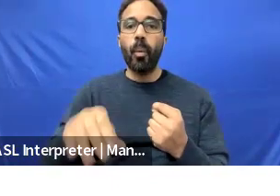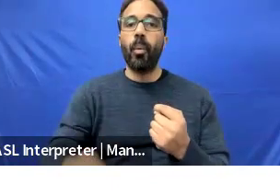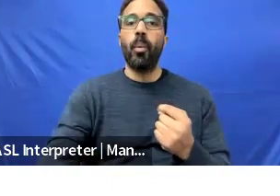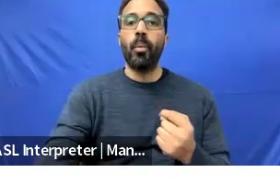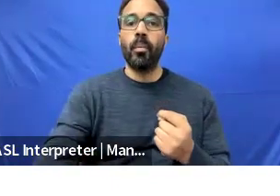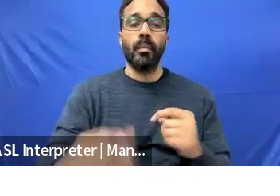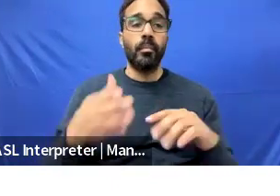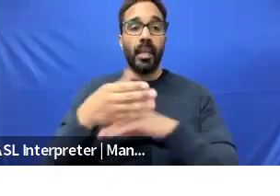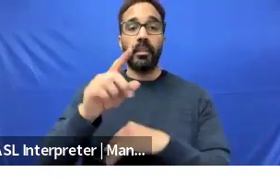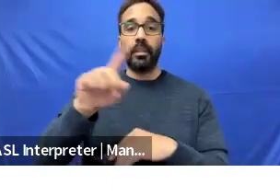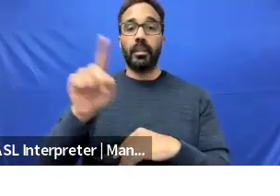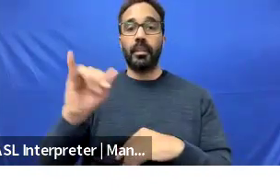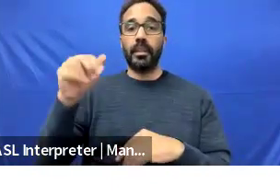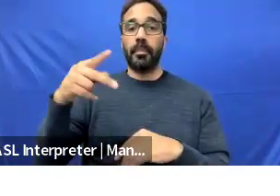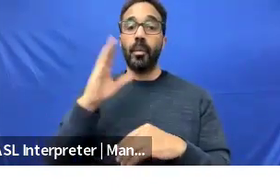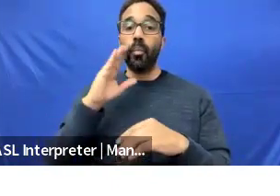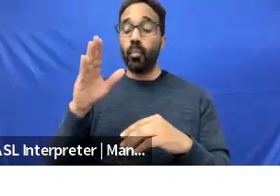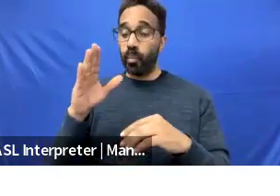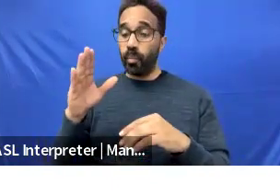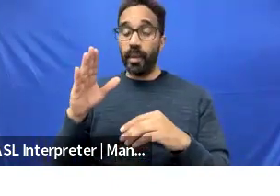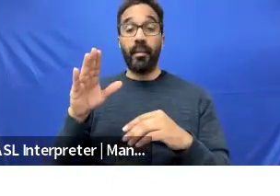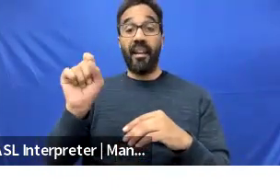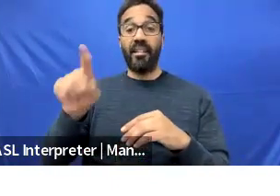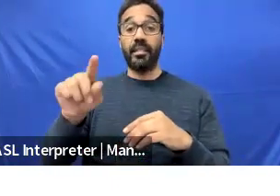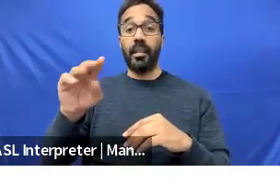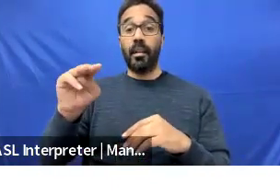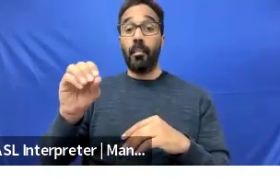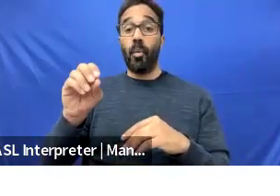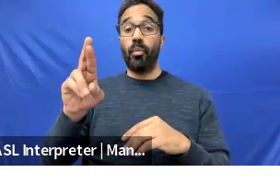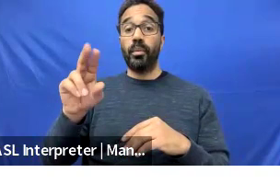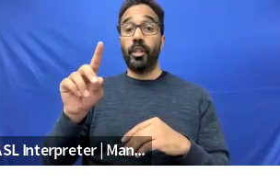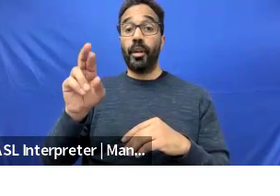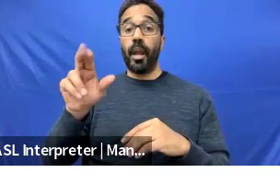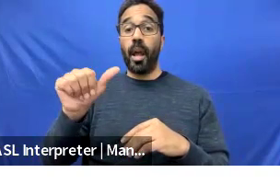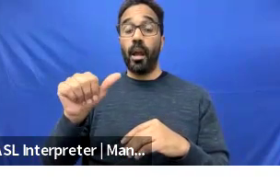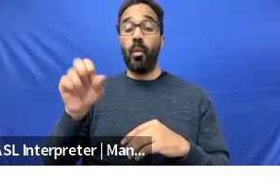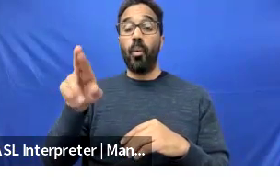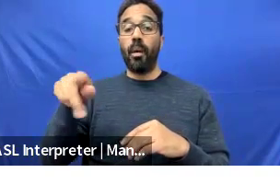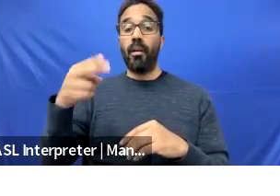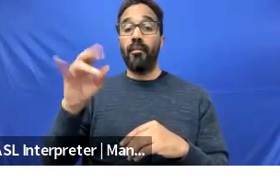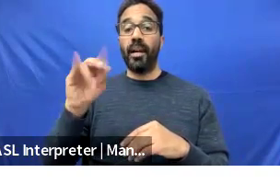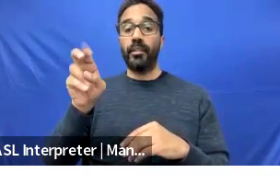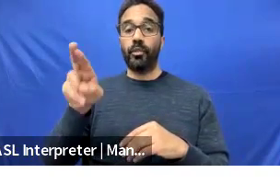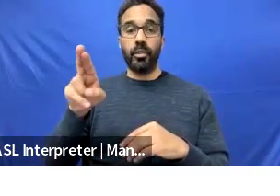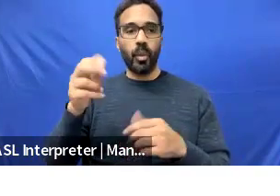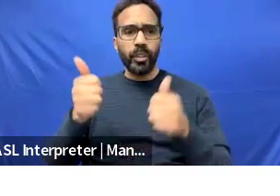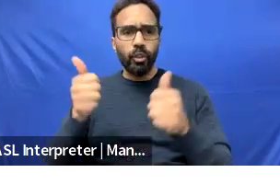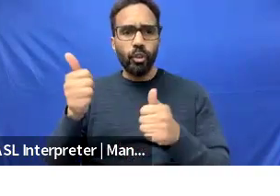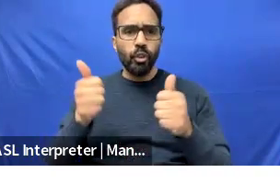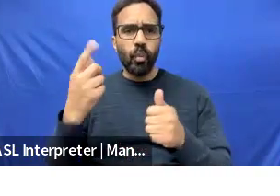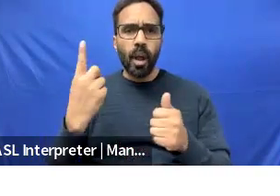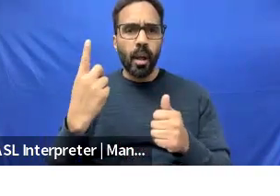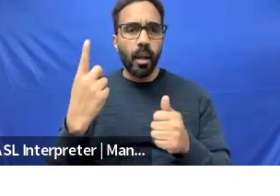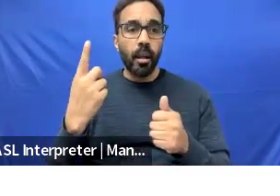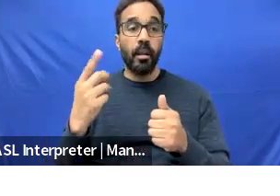going to ask you for Moderna, Pfizer, which are the COVID vaccines. You can click, if you just want